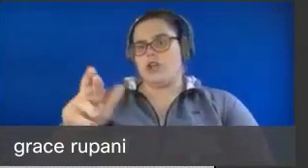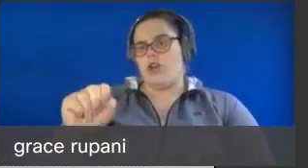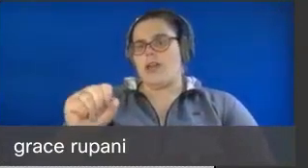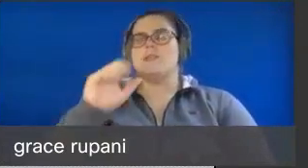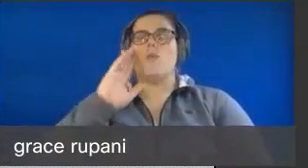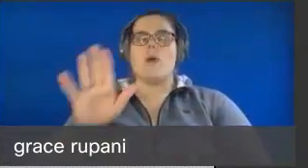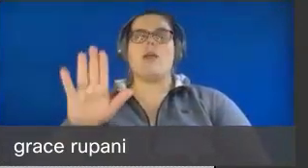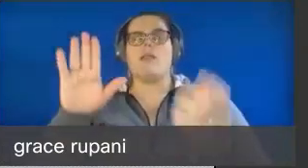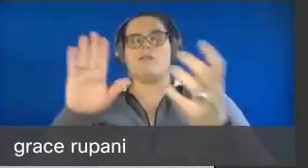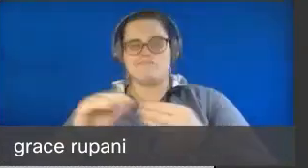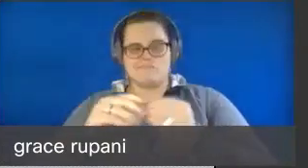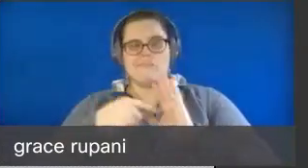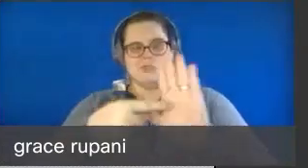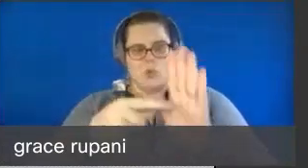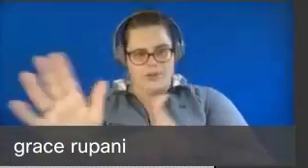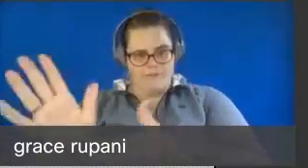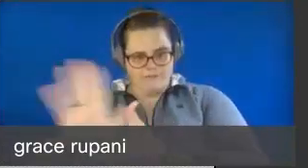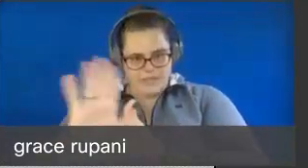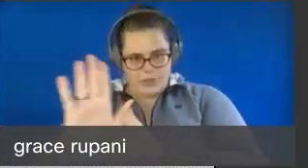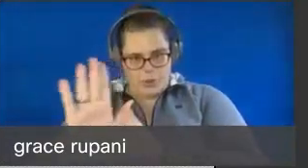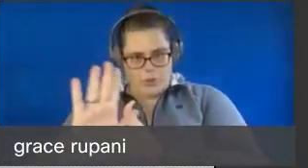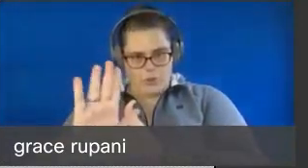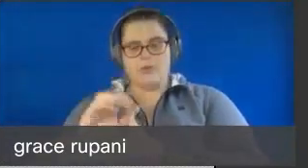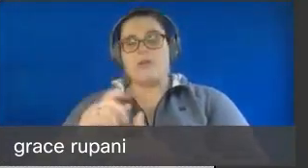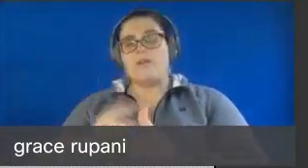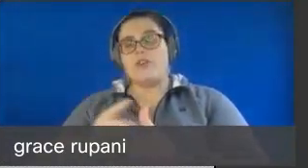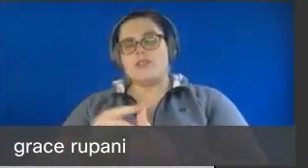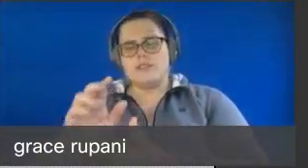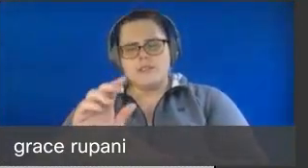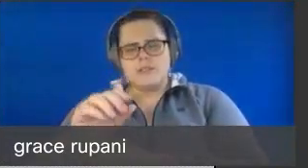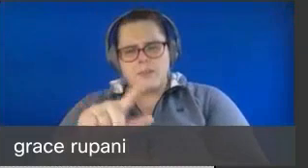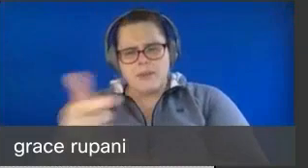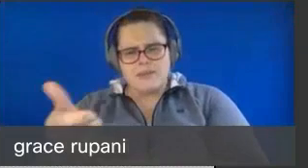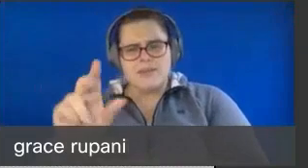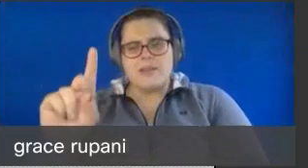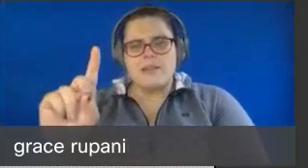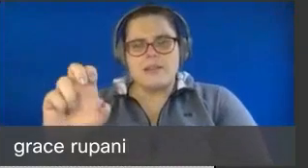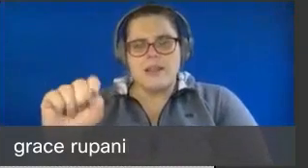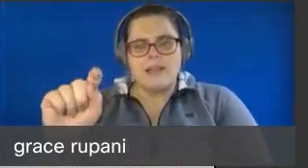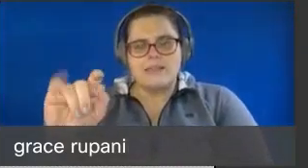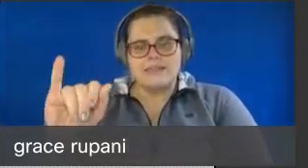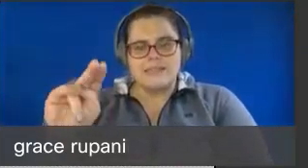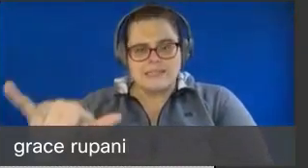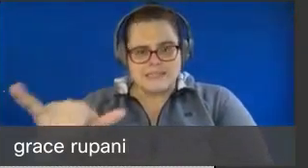First, I'm going to turn it over to Destiny, who will give a brief introduction of the video.